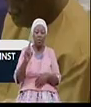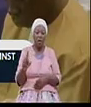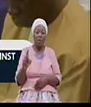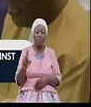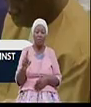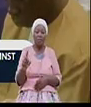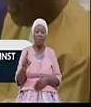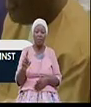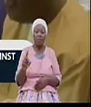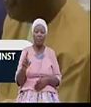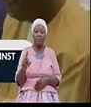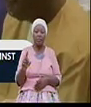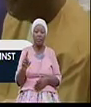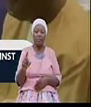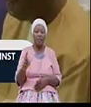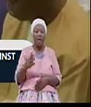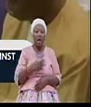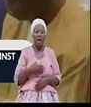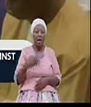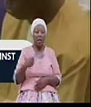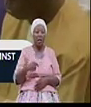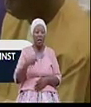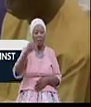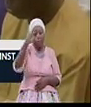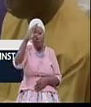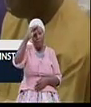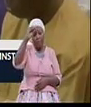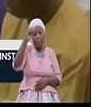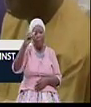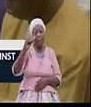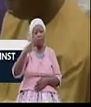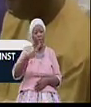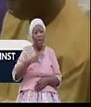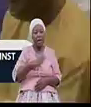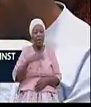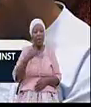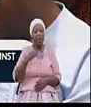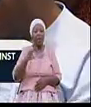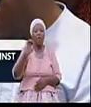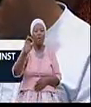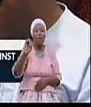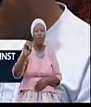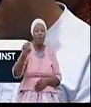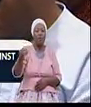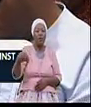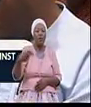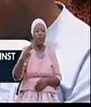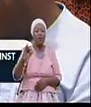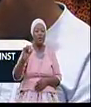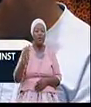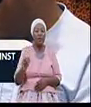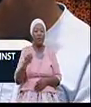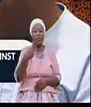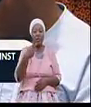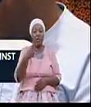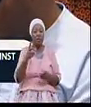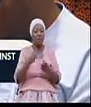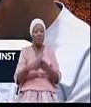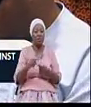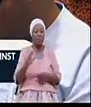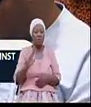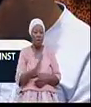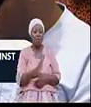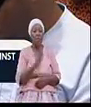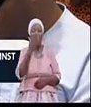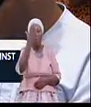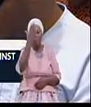verse 1. And the men of Ephraim said unto him, why